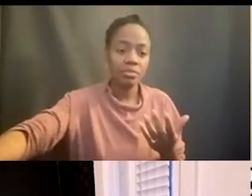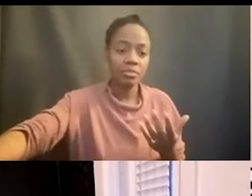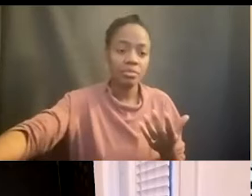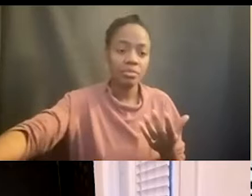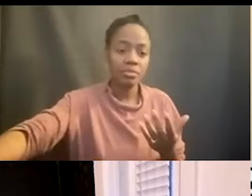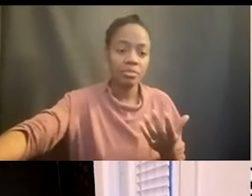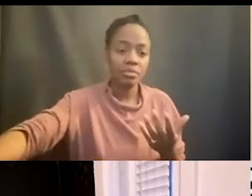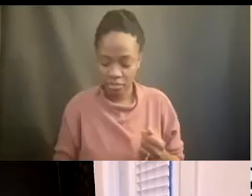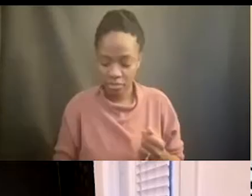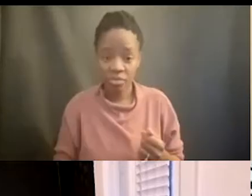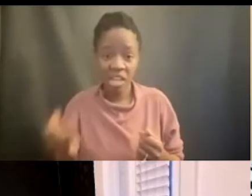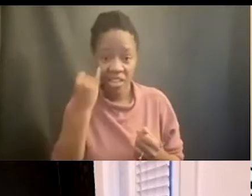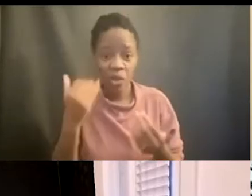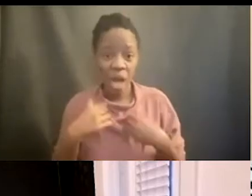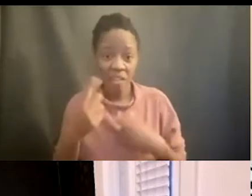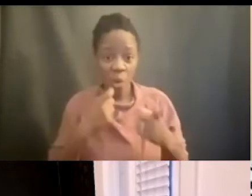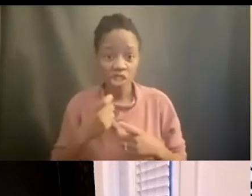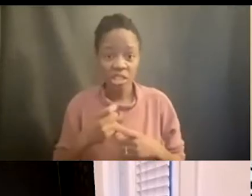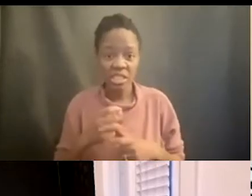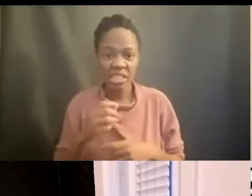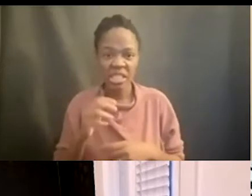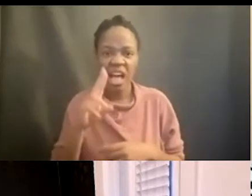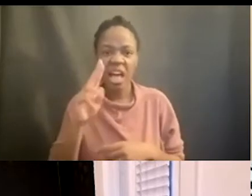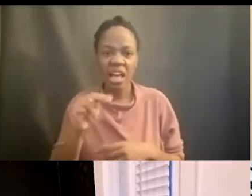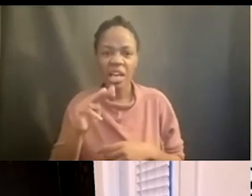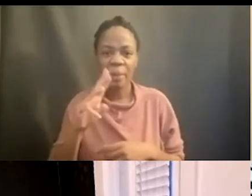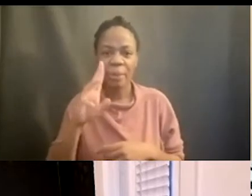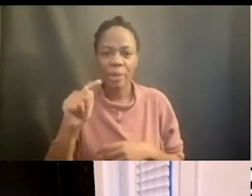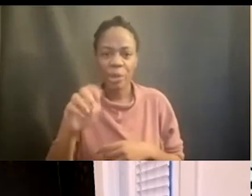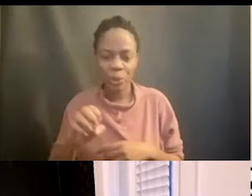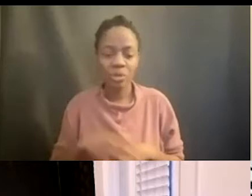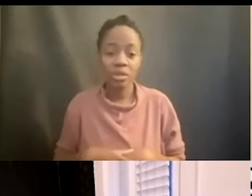Open up your mic if you do. If not, we have plenty. I have one. Go for it.